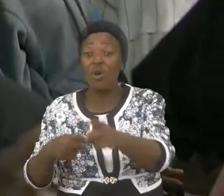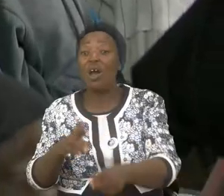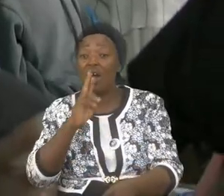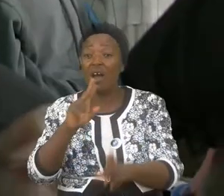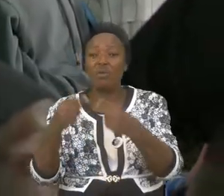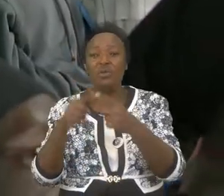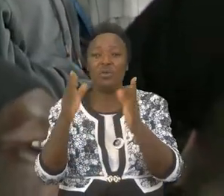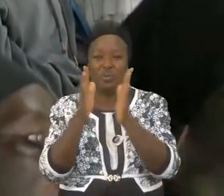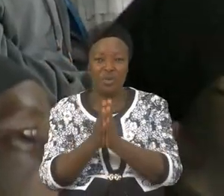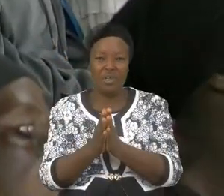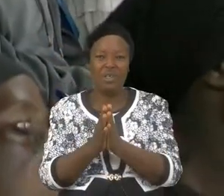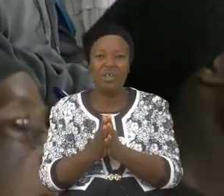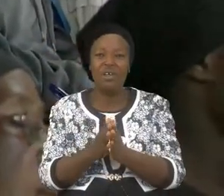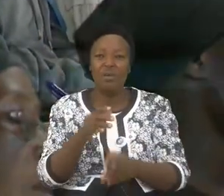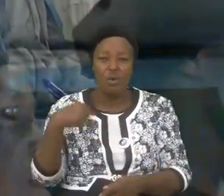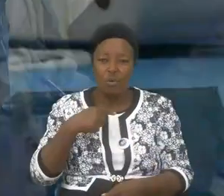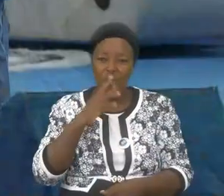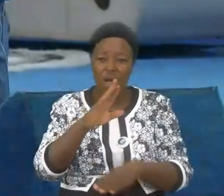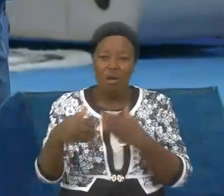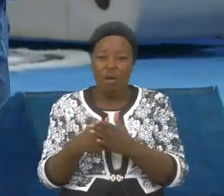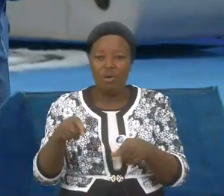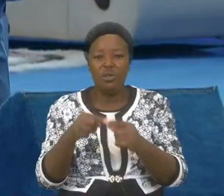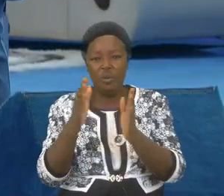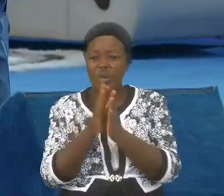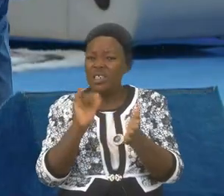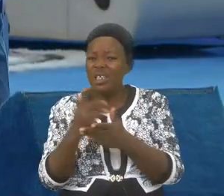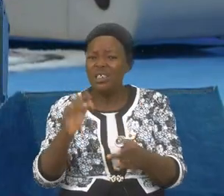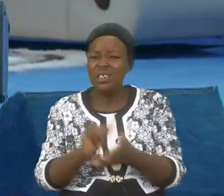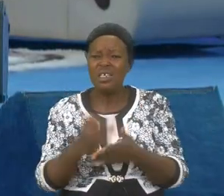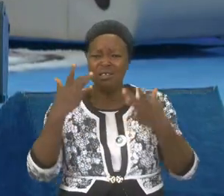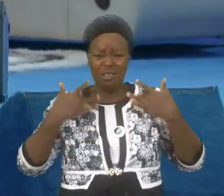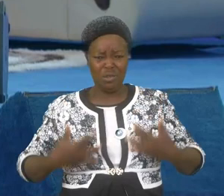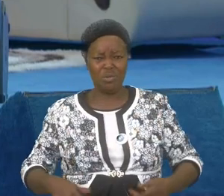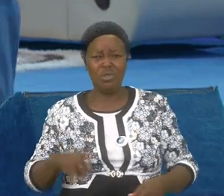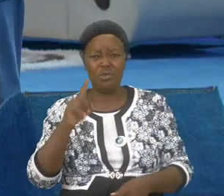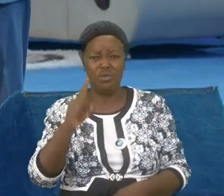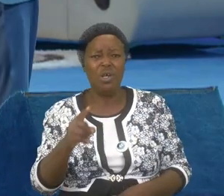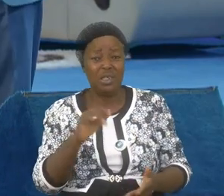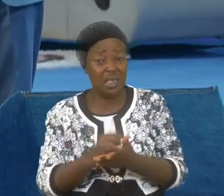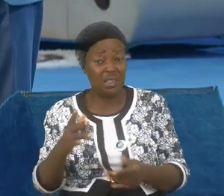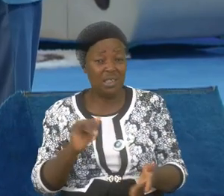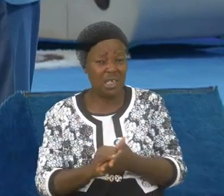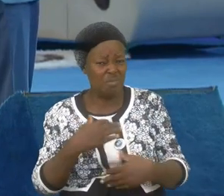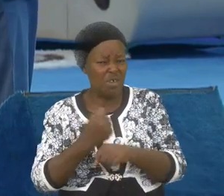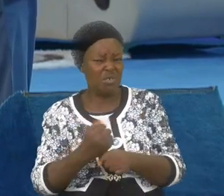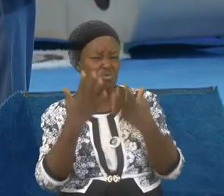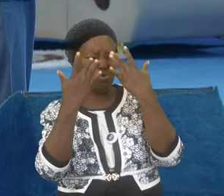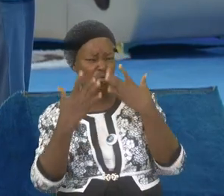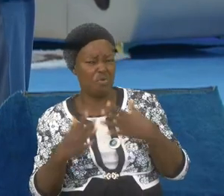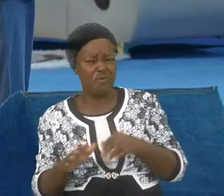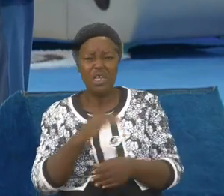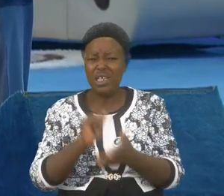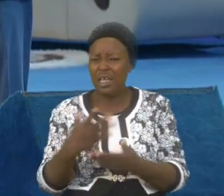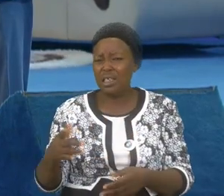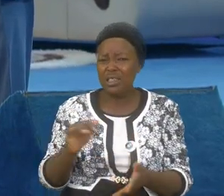you, that thing that had pained you, that thing that appeared, there's no solution, praise the Lord,